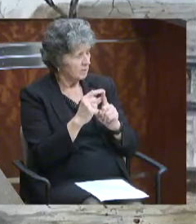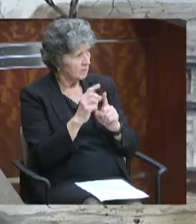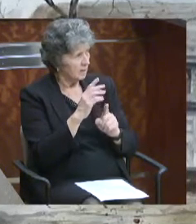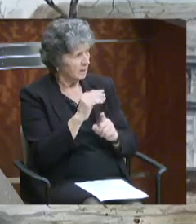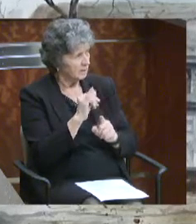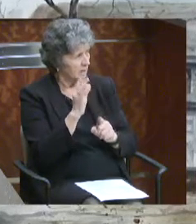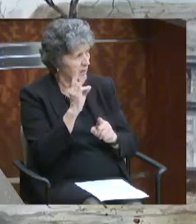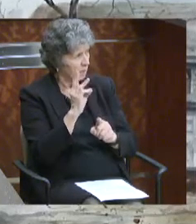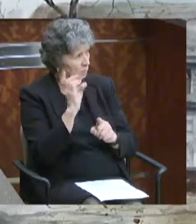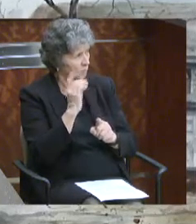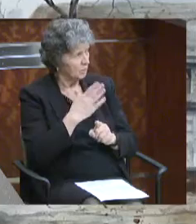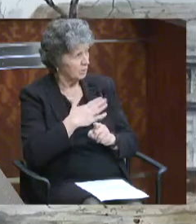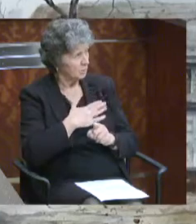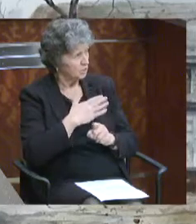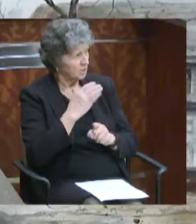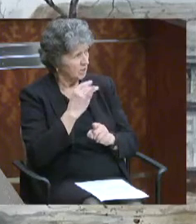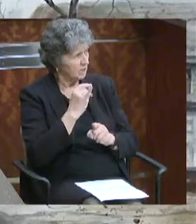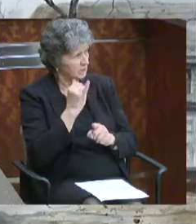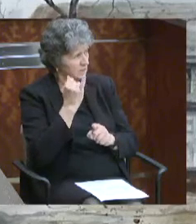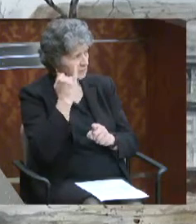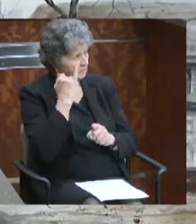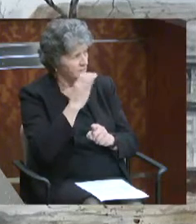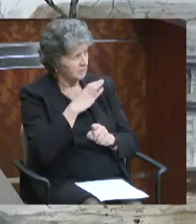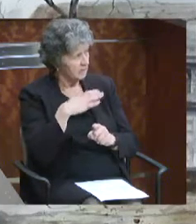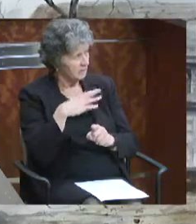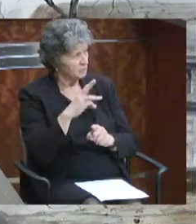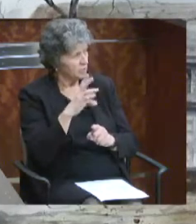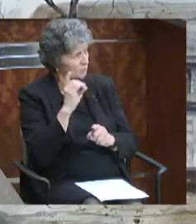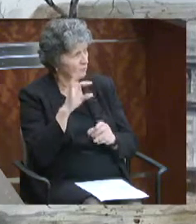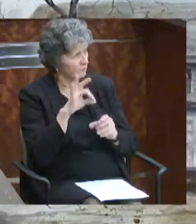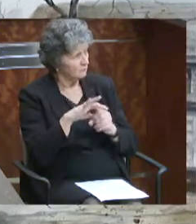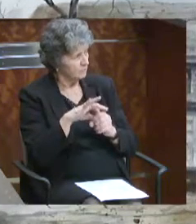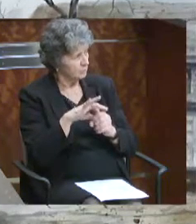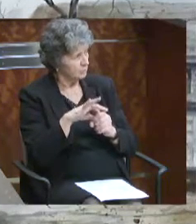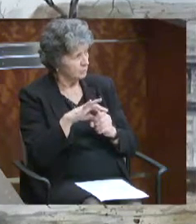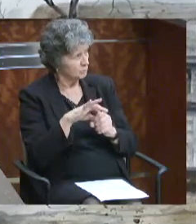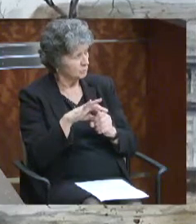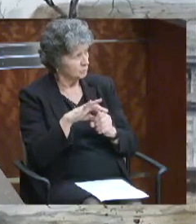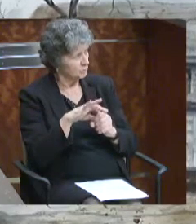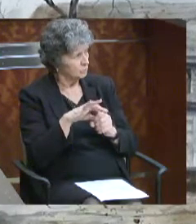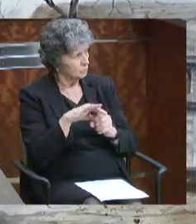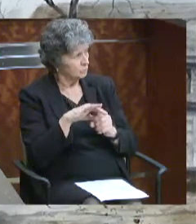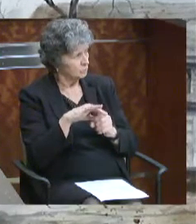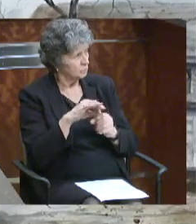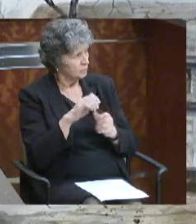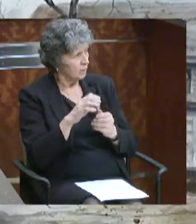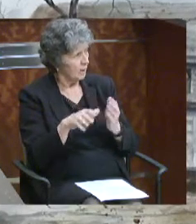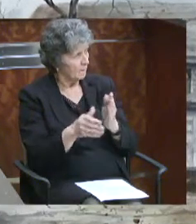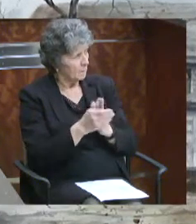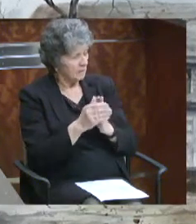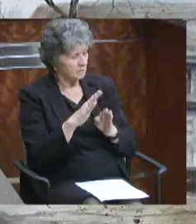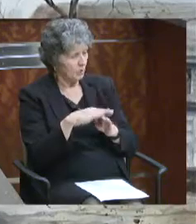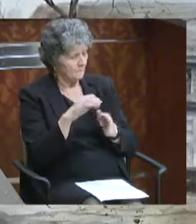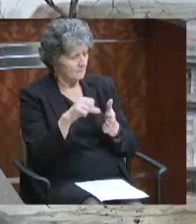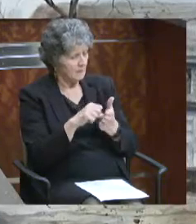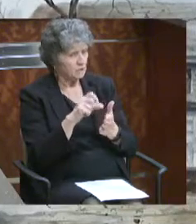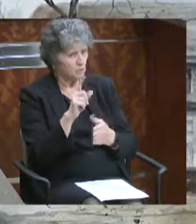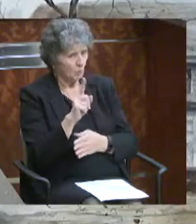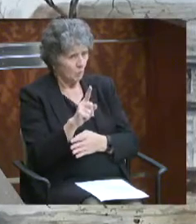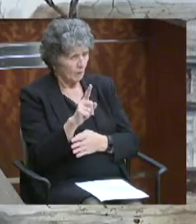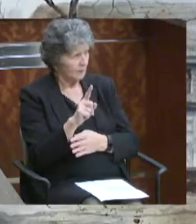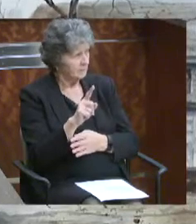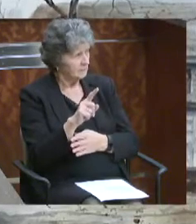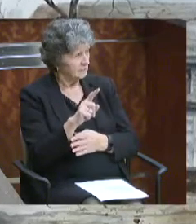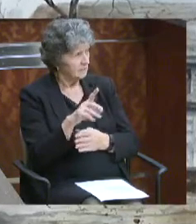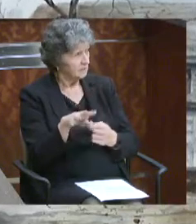would just vote to amend the ordinance to reflect those small changes. On page 1, there is an